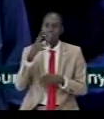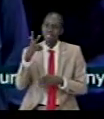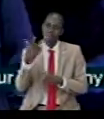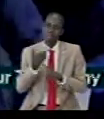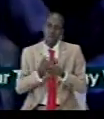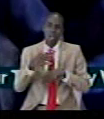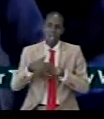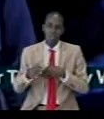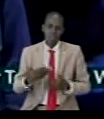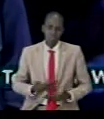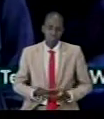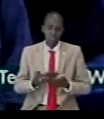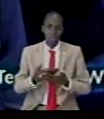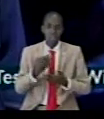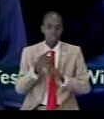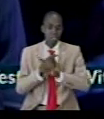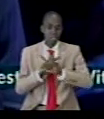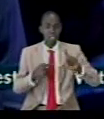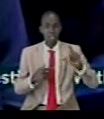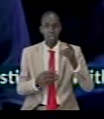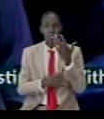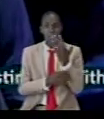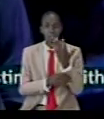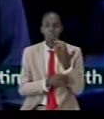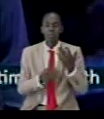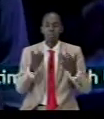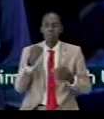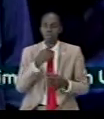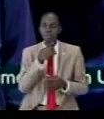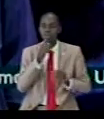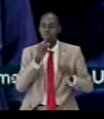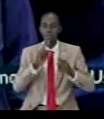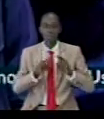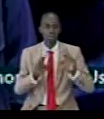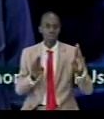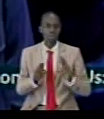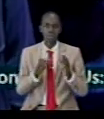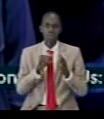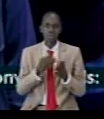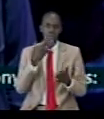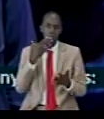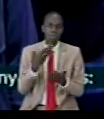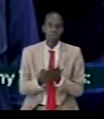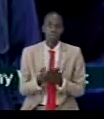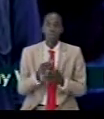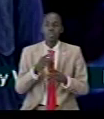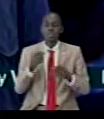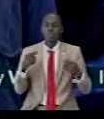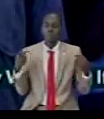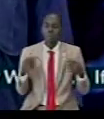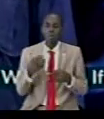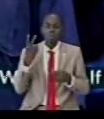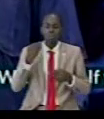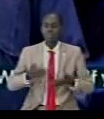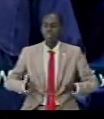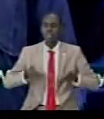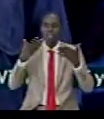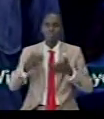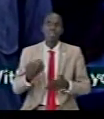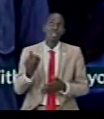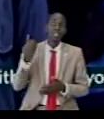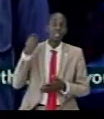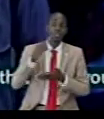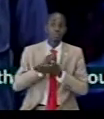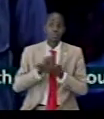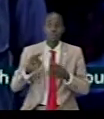The left hand was withered. He cannot be able to raise it up. But the pain was so excruciating last week. But last